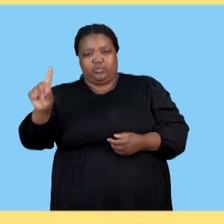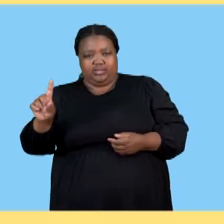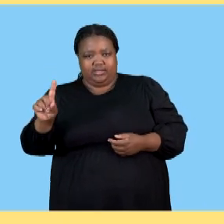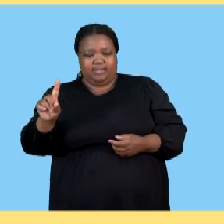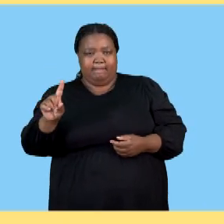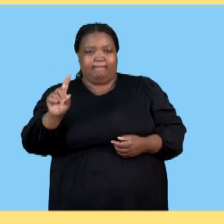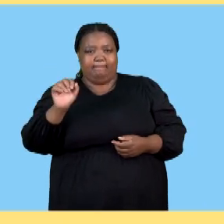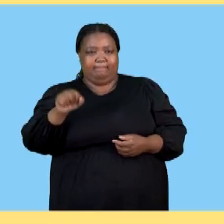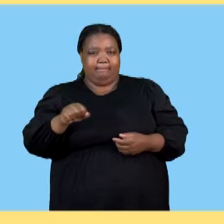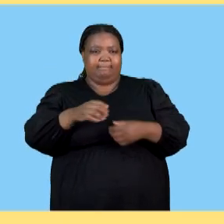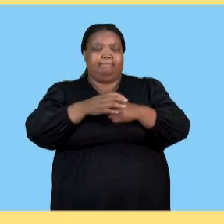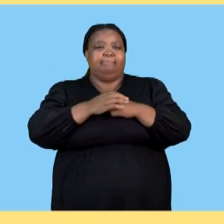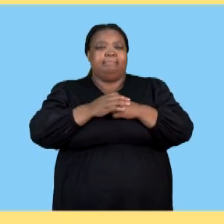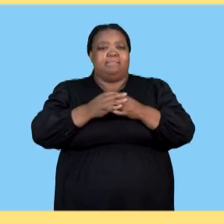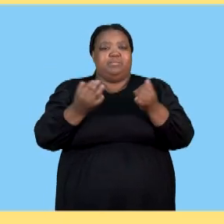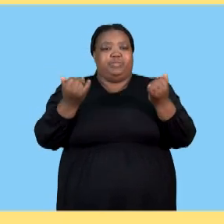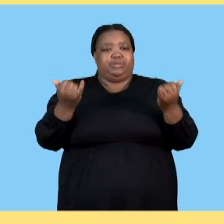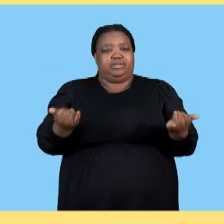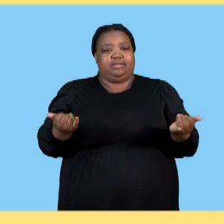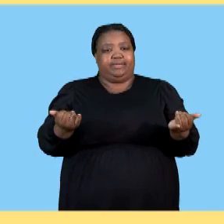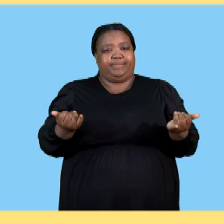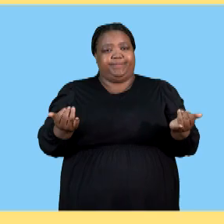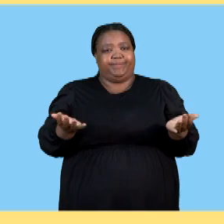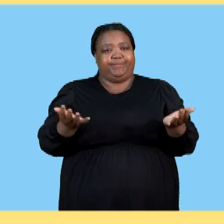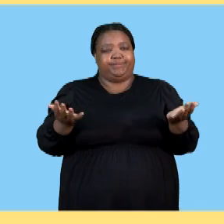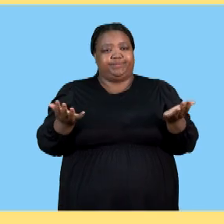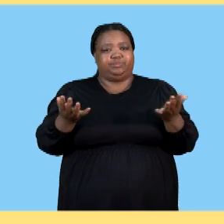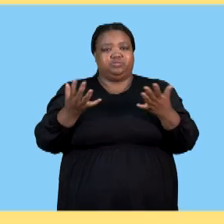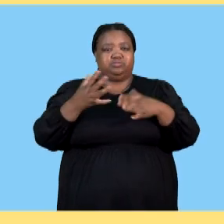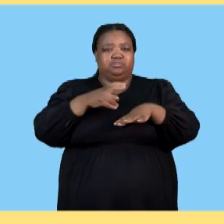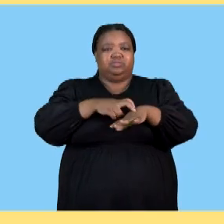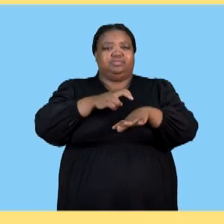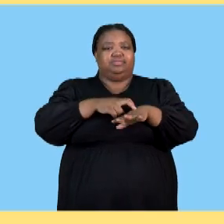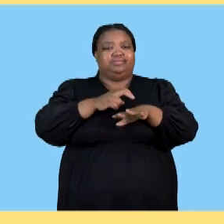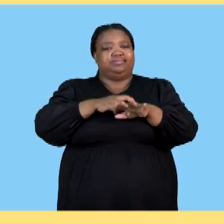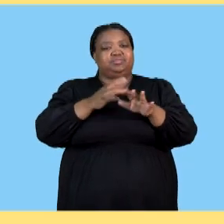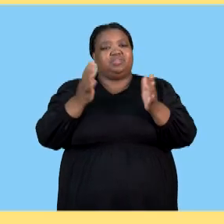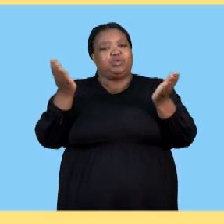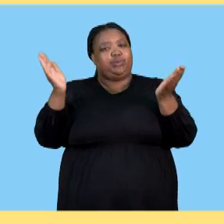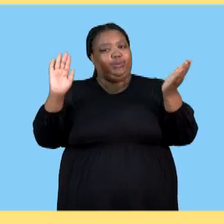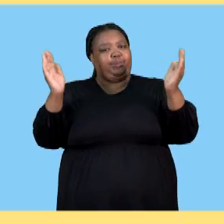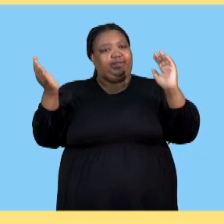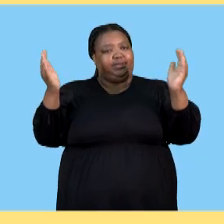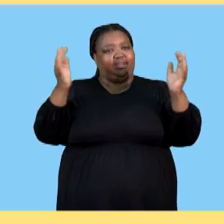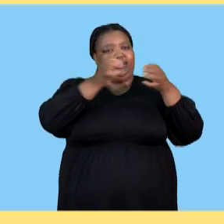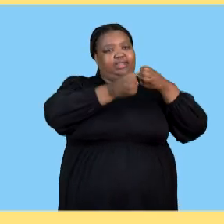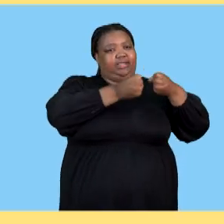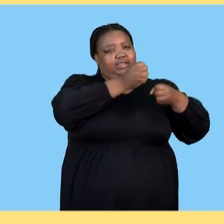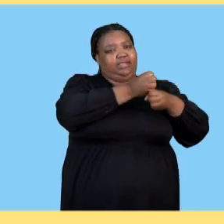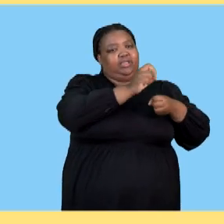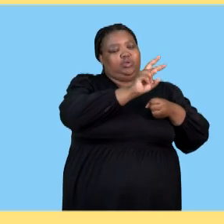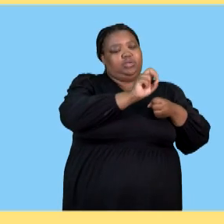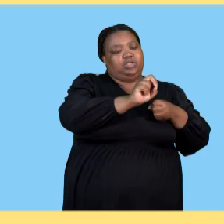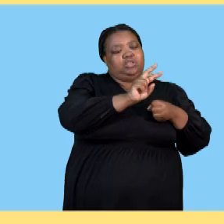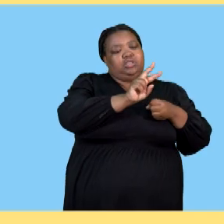3.22 as to 1. Now, I need to compare